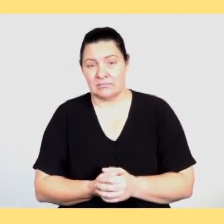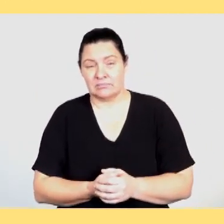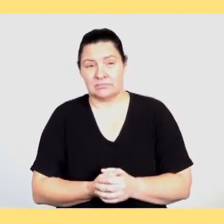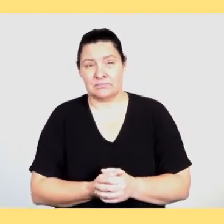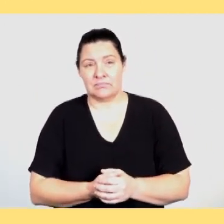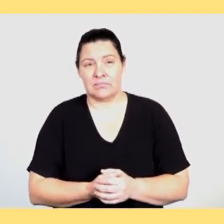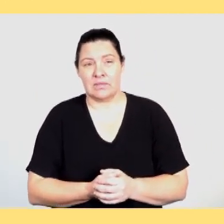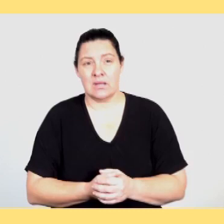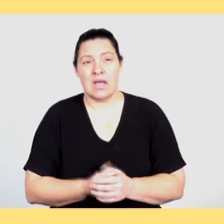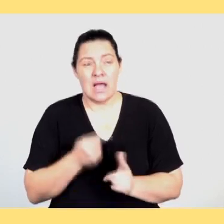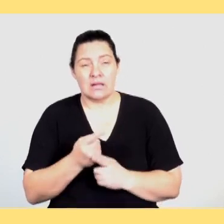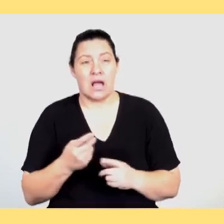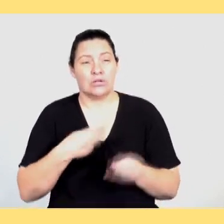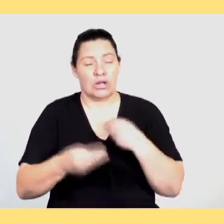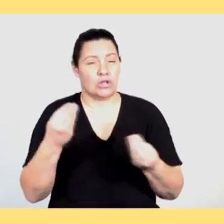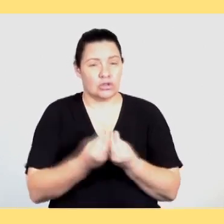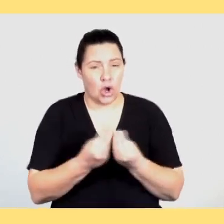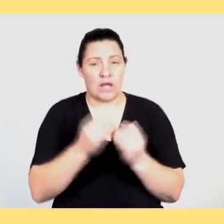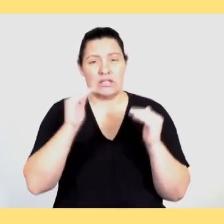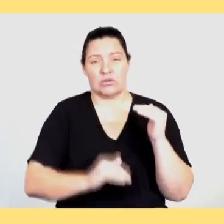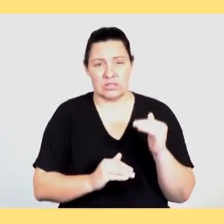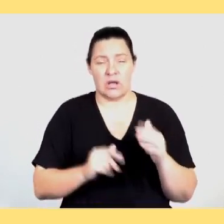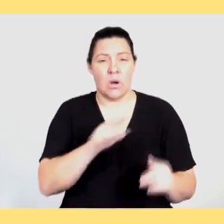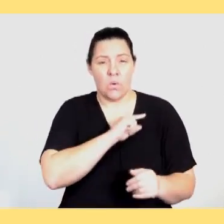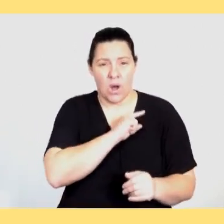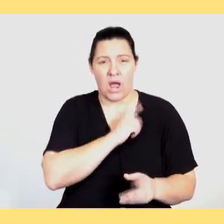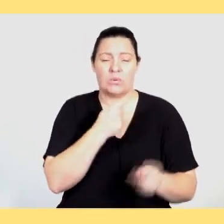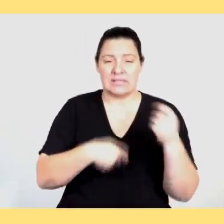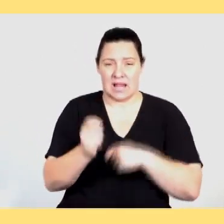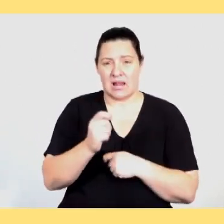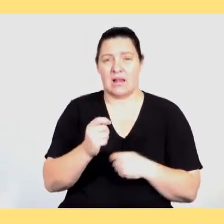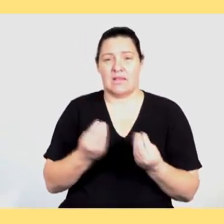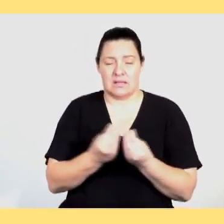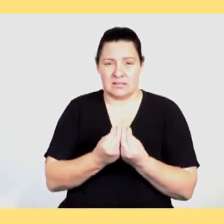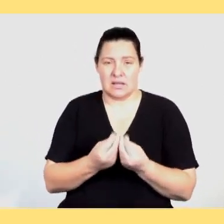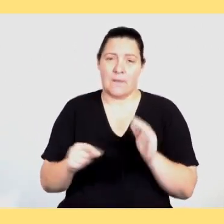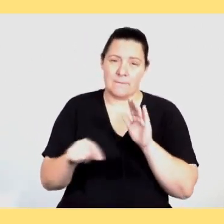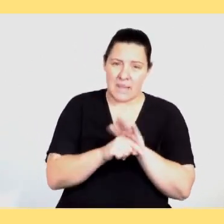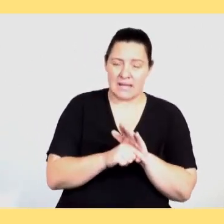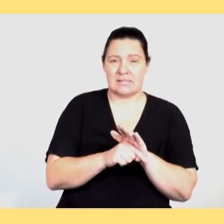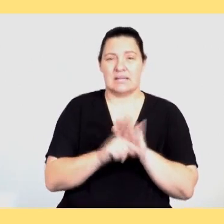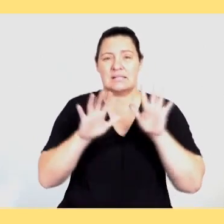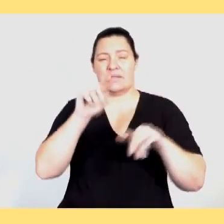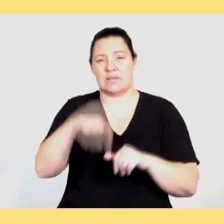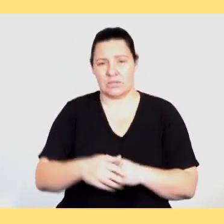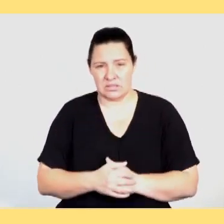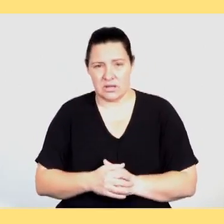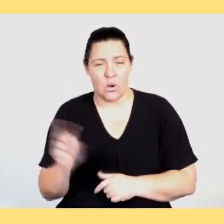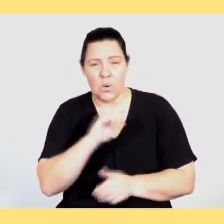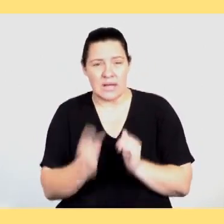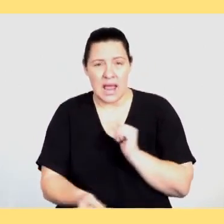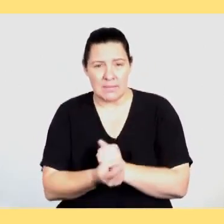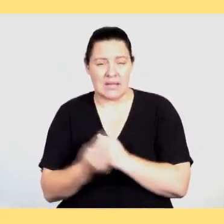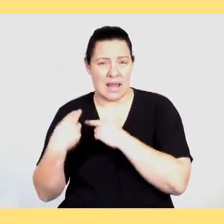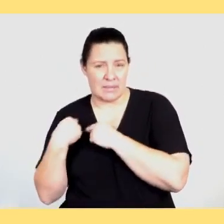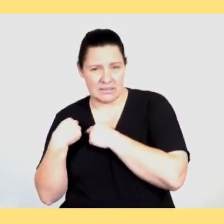credit, trading stock. And trading stock decreases because we're selling goods, minus 10,000. What happens